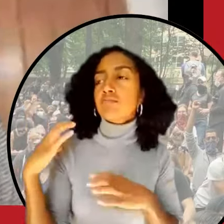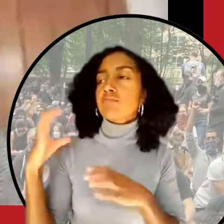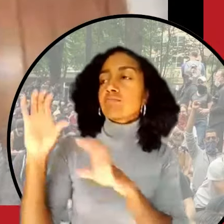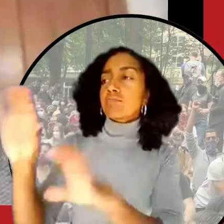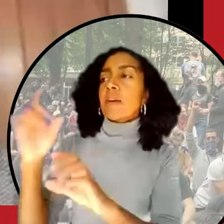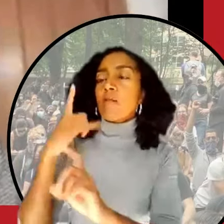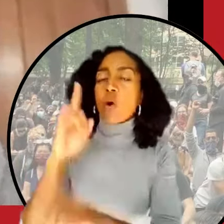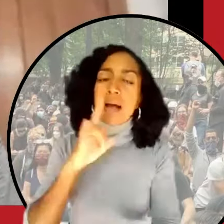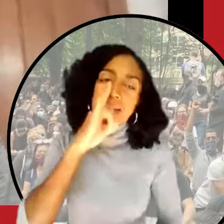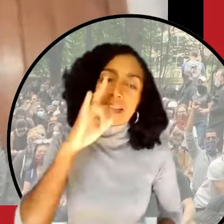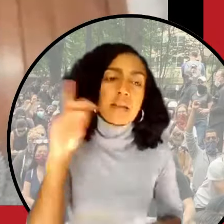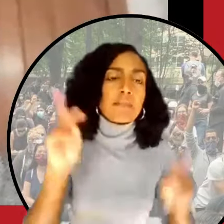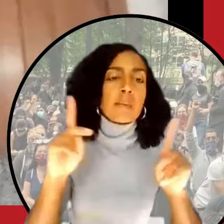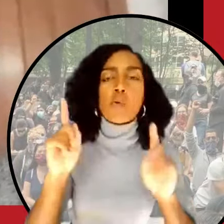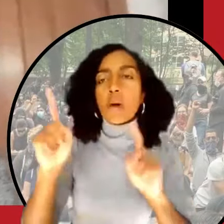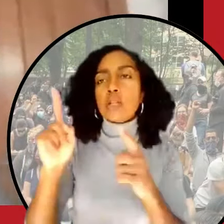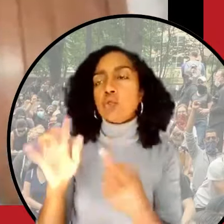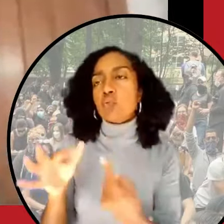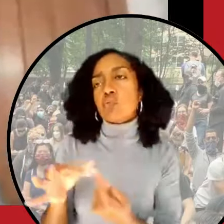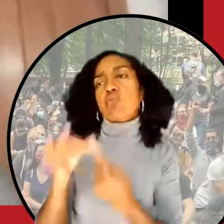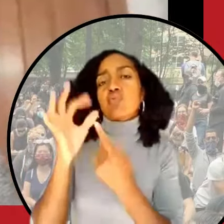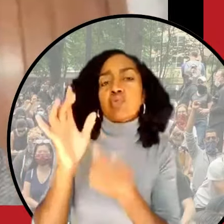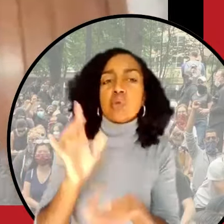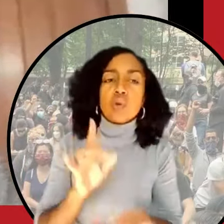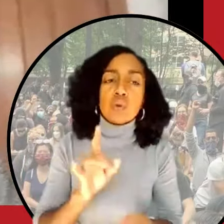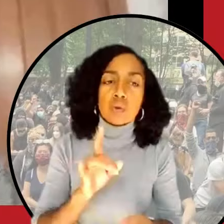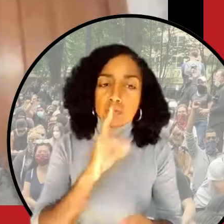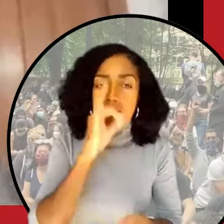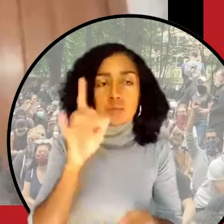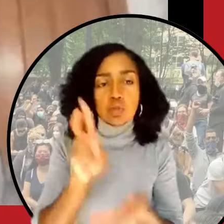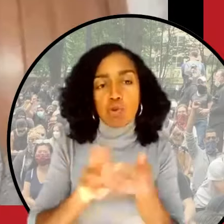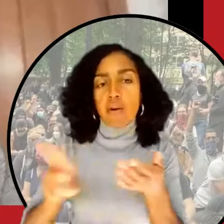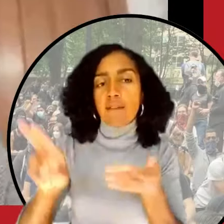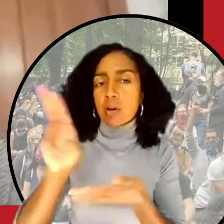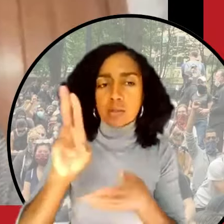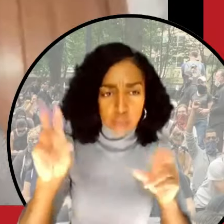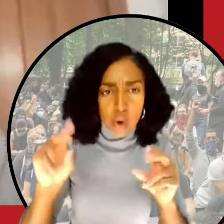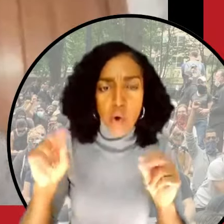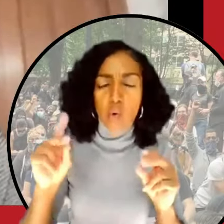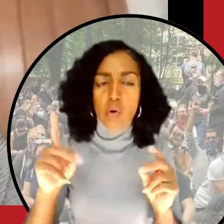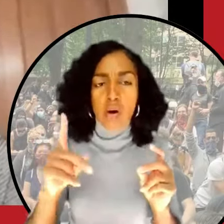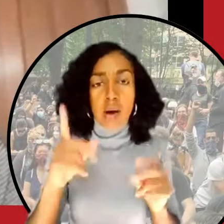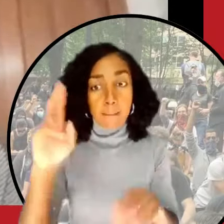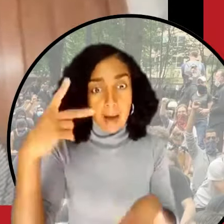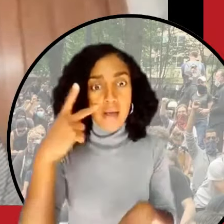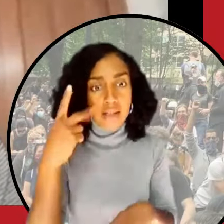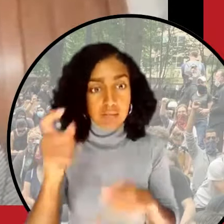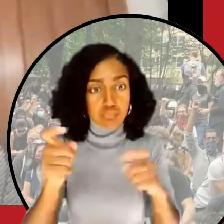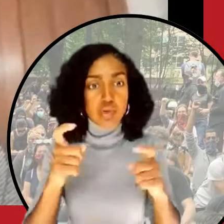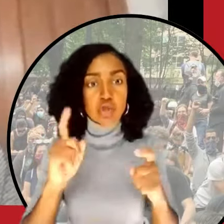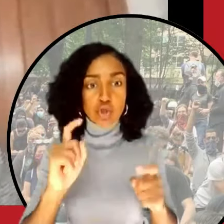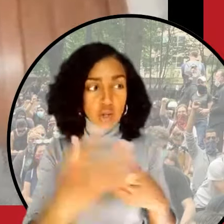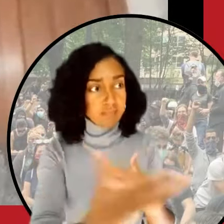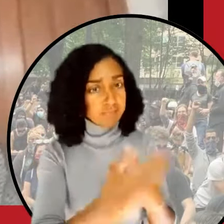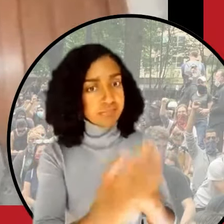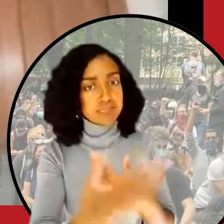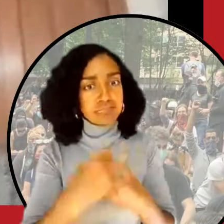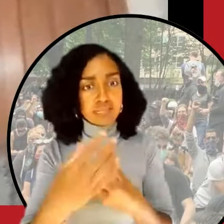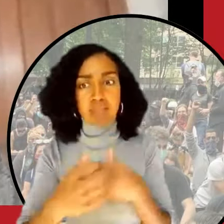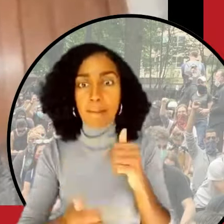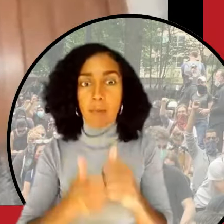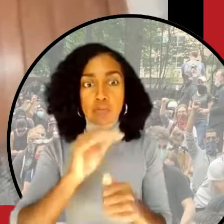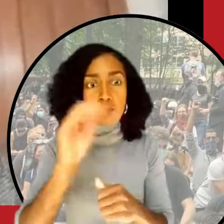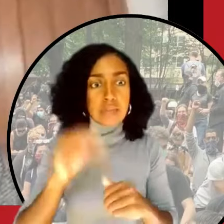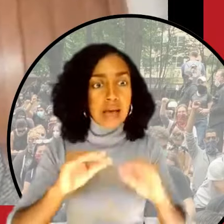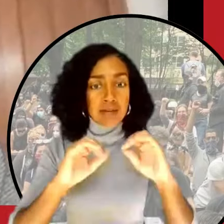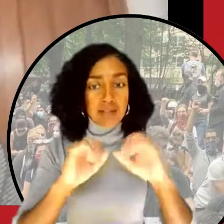elite people that went to this or that university, but it's actually something that should be done with the participation of the majority of society. People have to have the